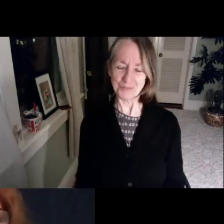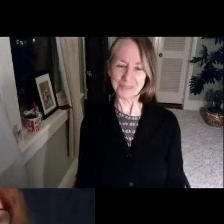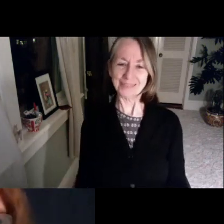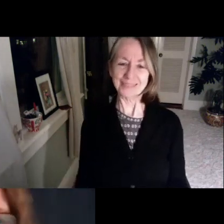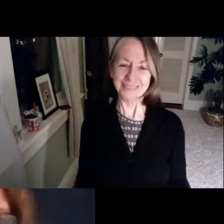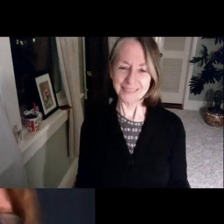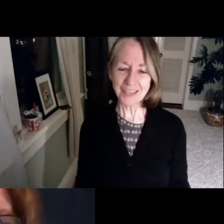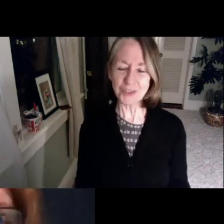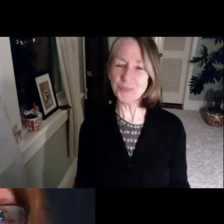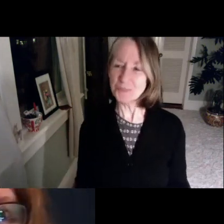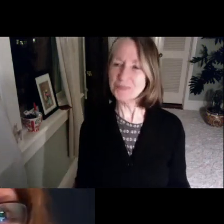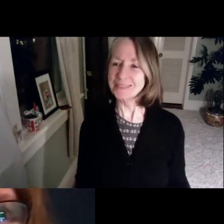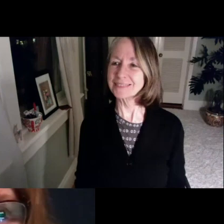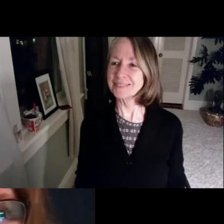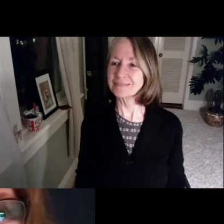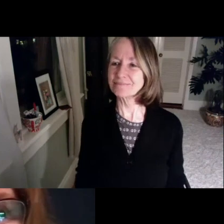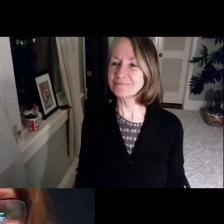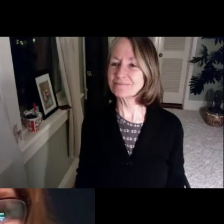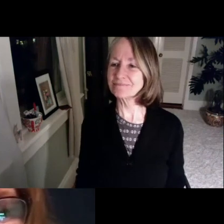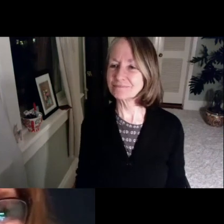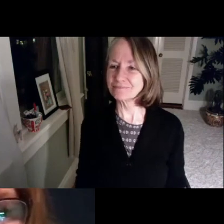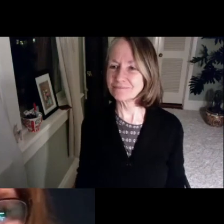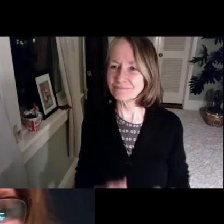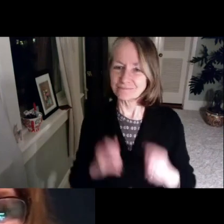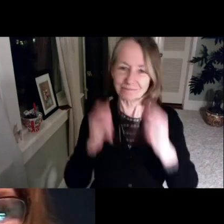Okay, thank you.